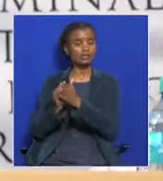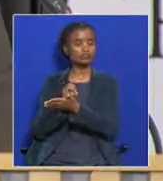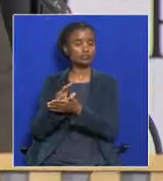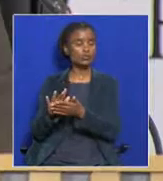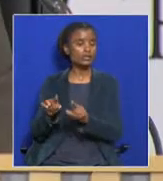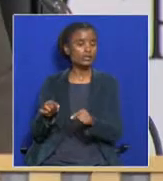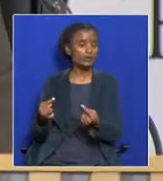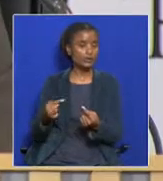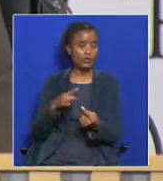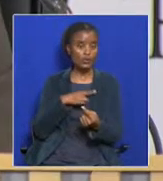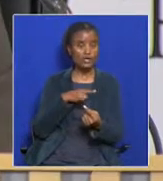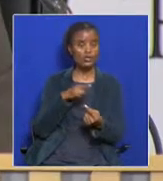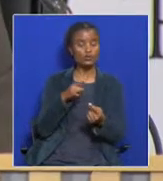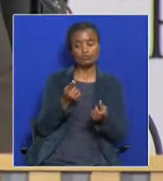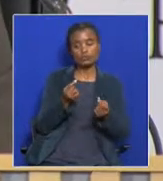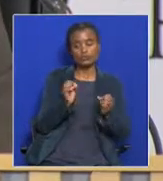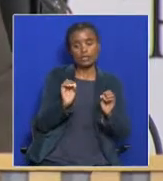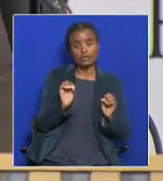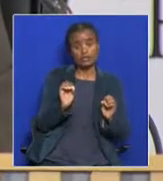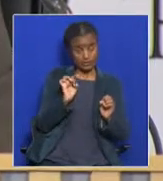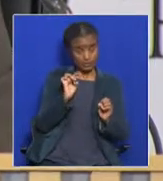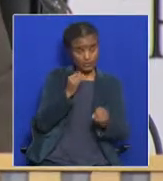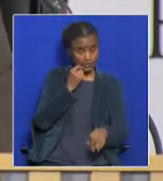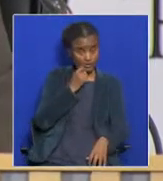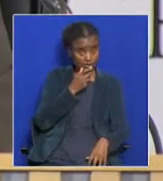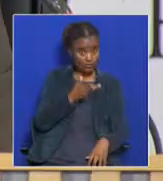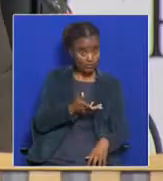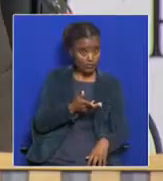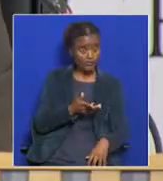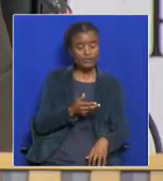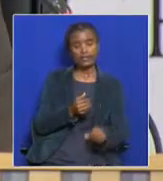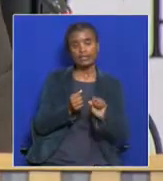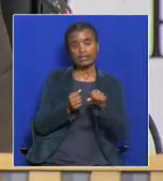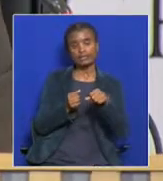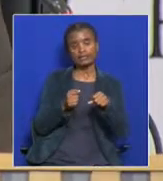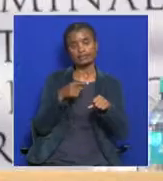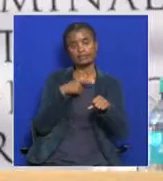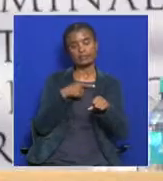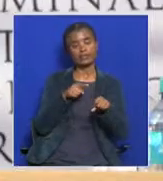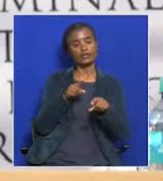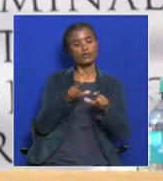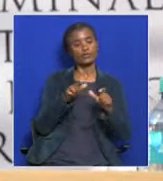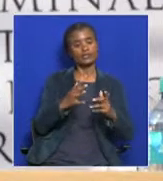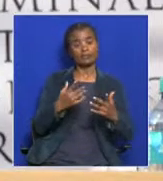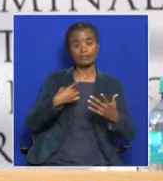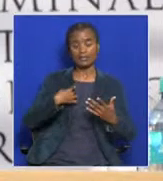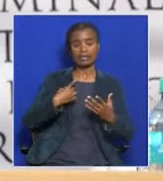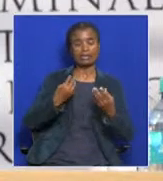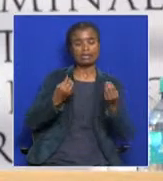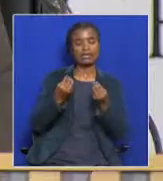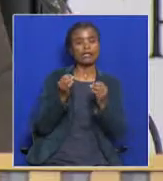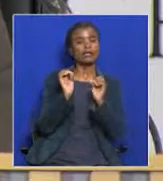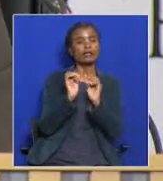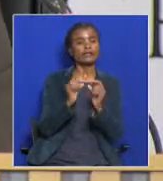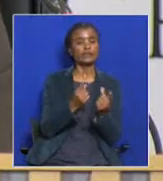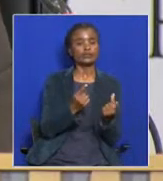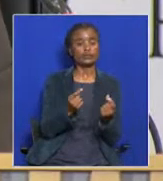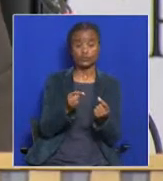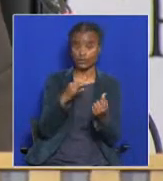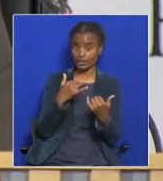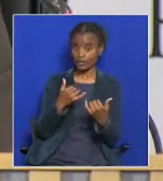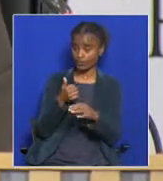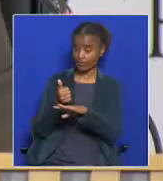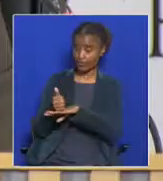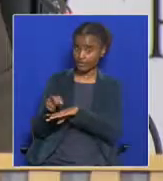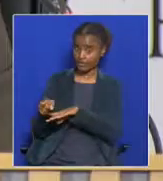where we are getting to now? My hands were tied, Commissioner. Is that where so we are blaming Amazimtoti FSL? I'm not blaming them. I'm saying they